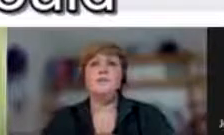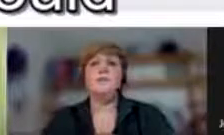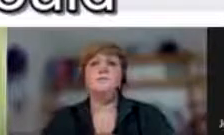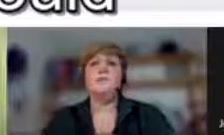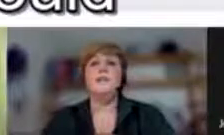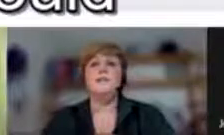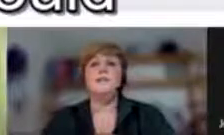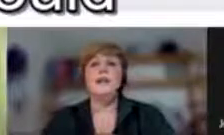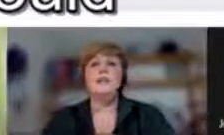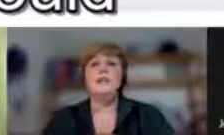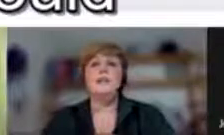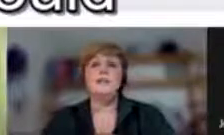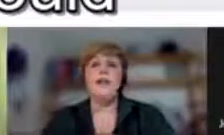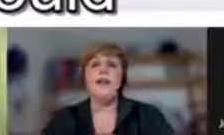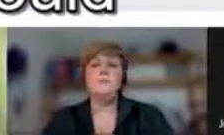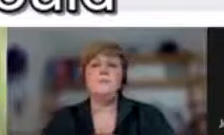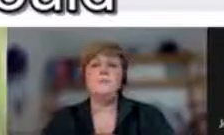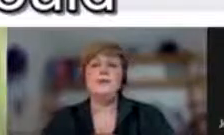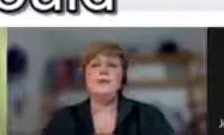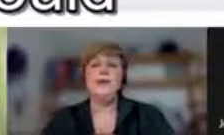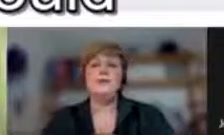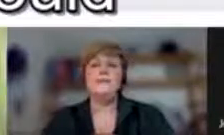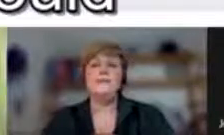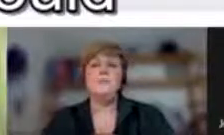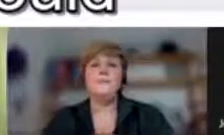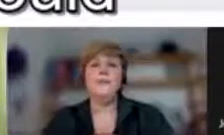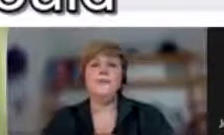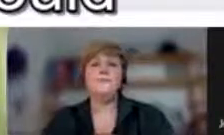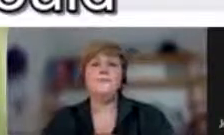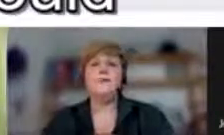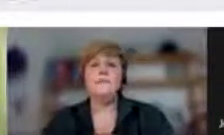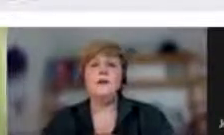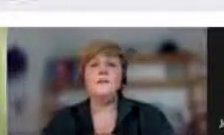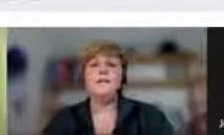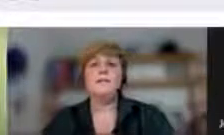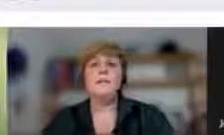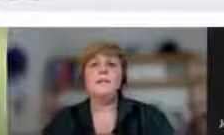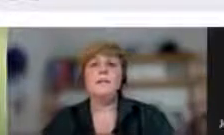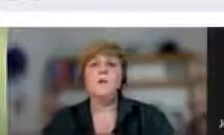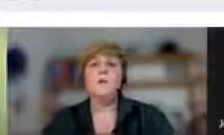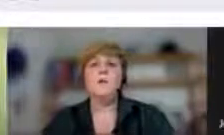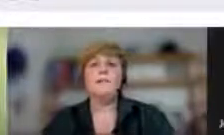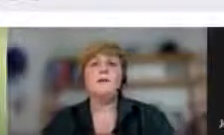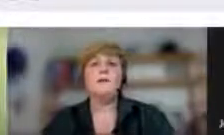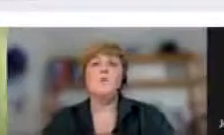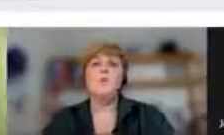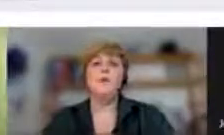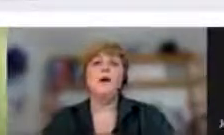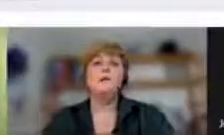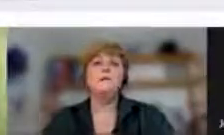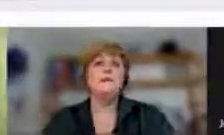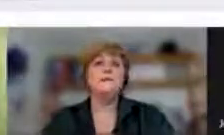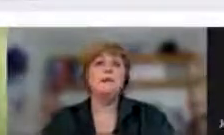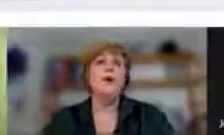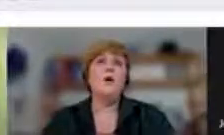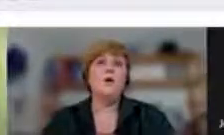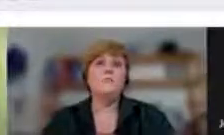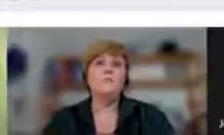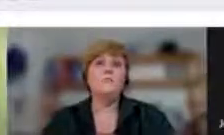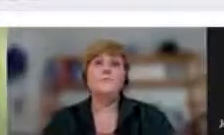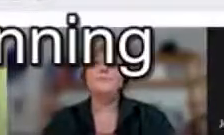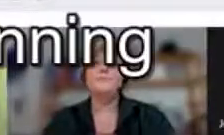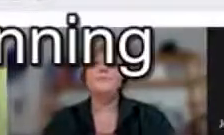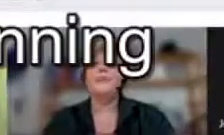the new road would link to the A2 and M2 in Kent. So let me start by telling you more about what we are consulting